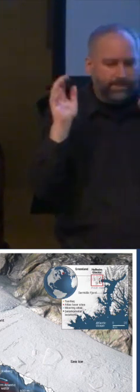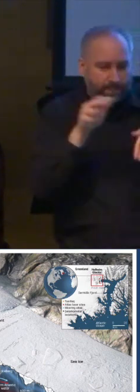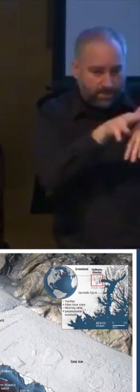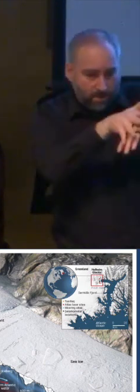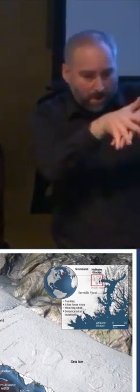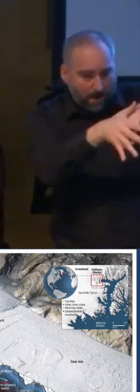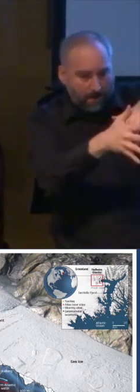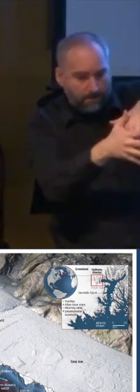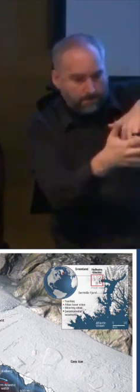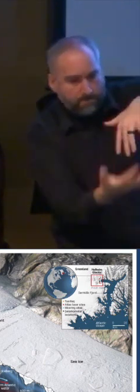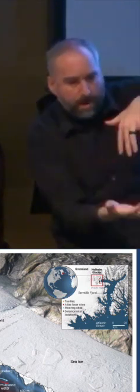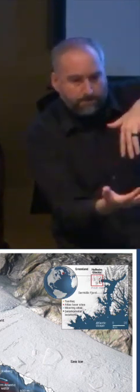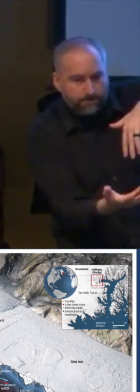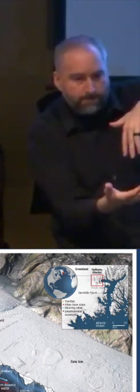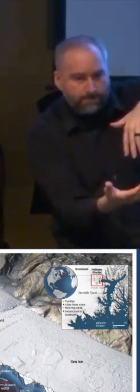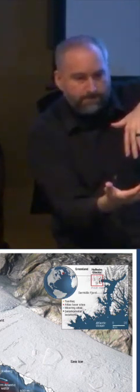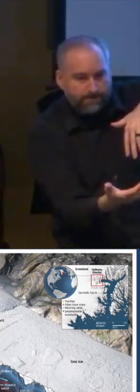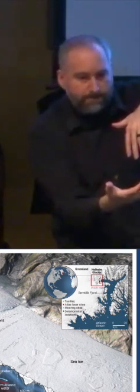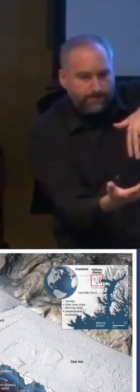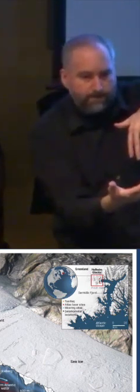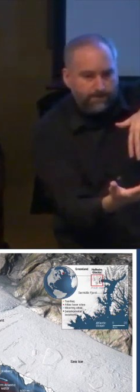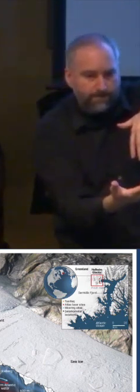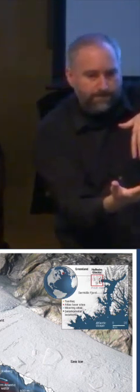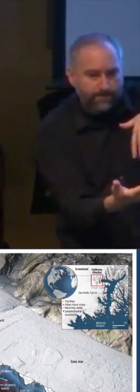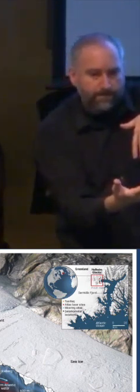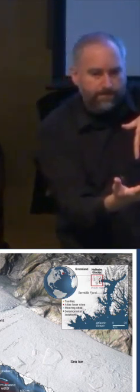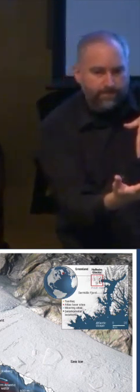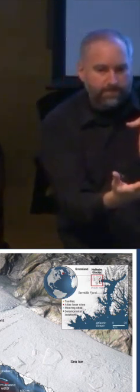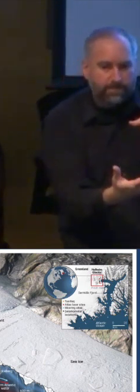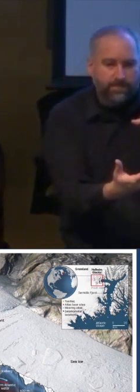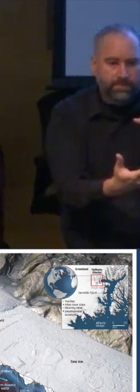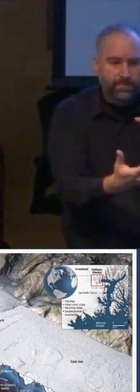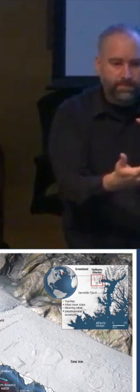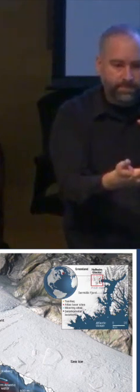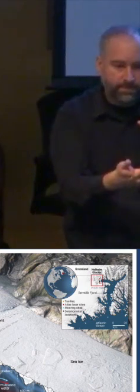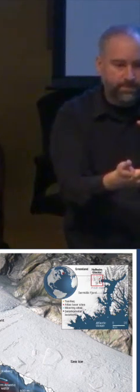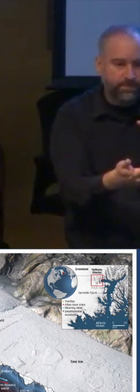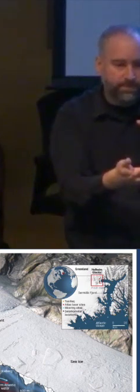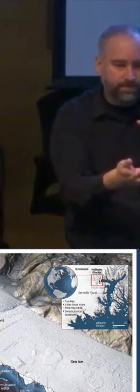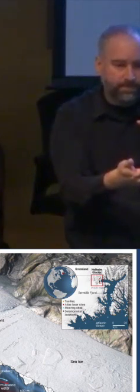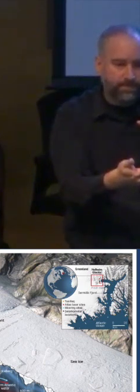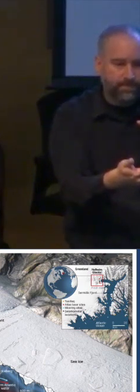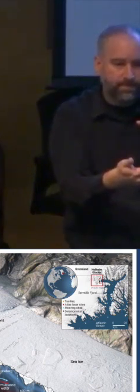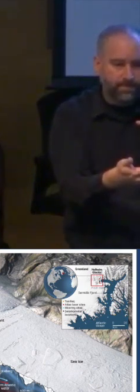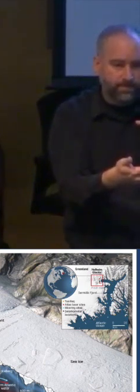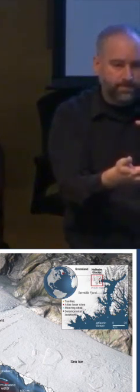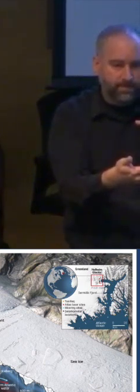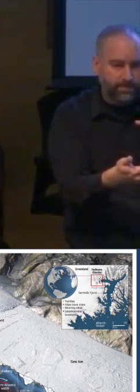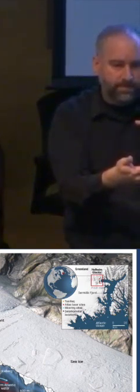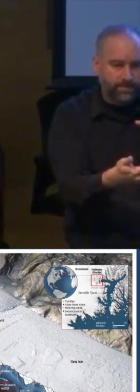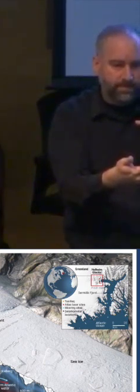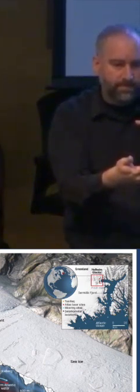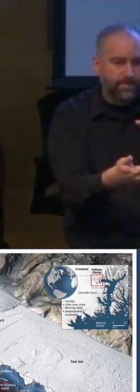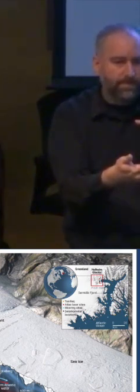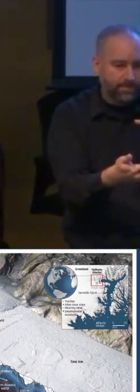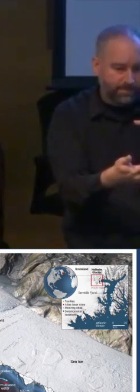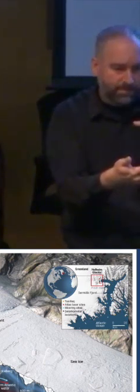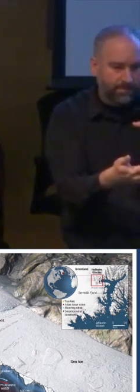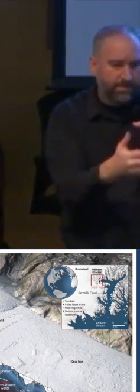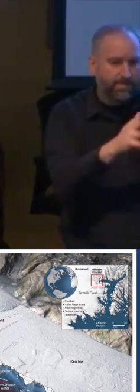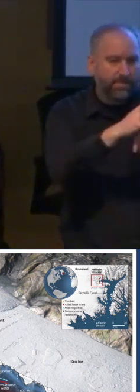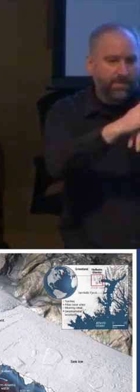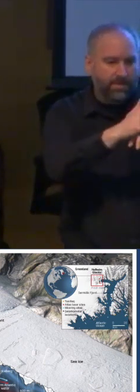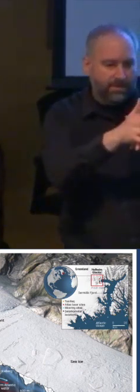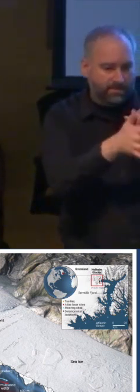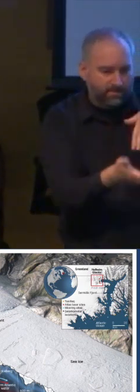by lifting the glacier or causing it to calve the friction to ice flow. And so it's not that we're